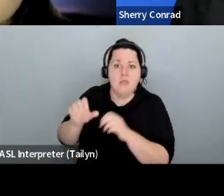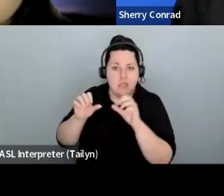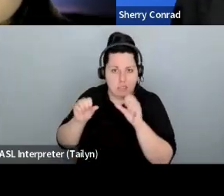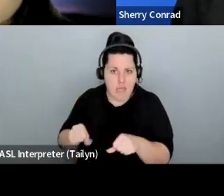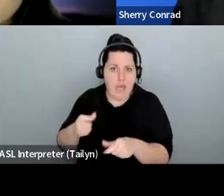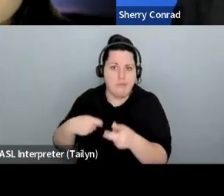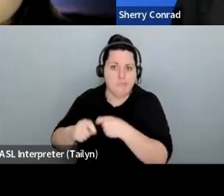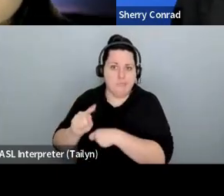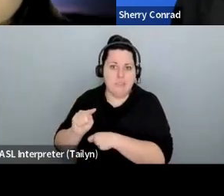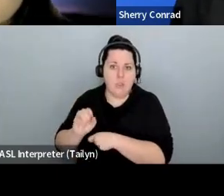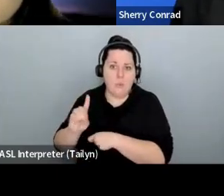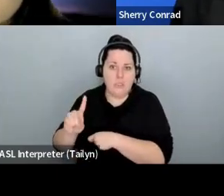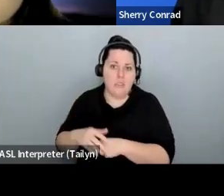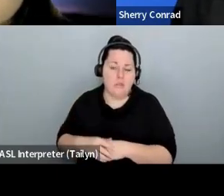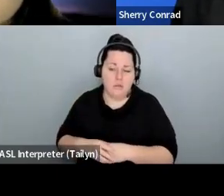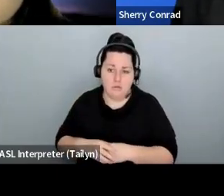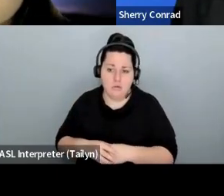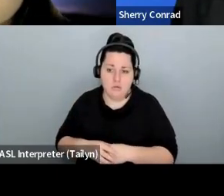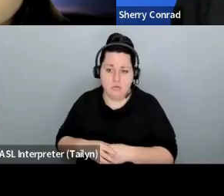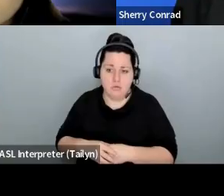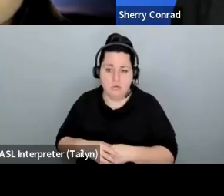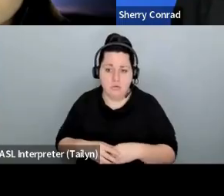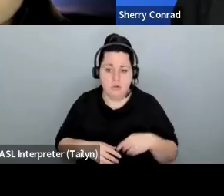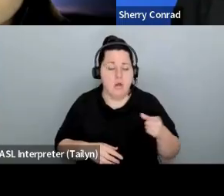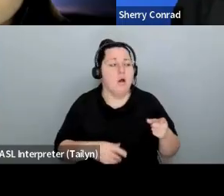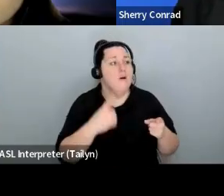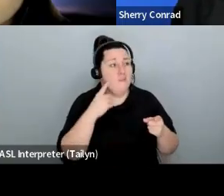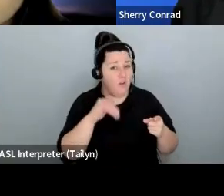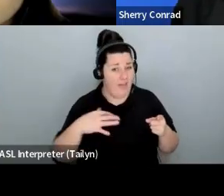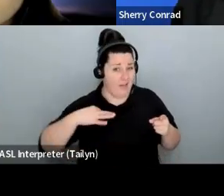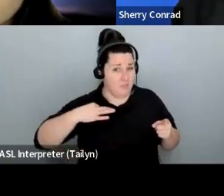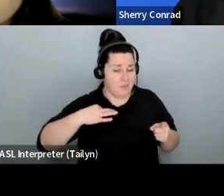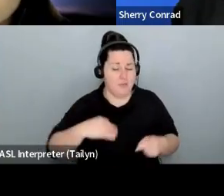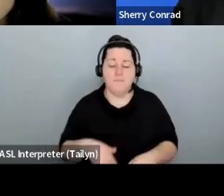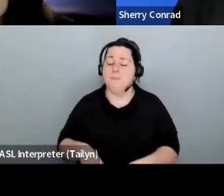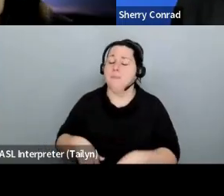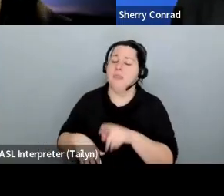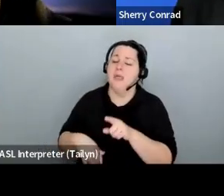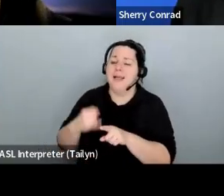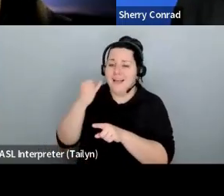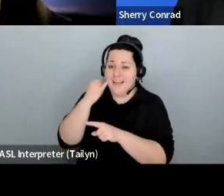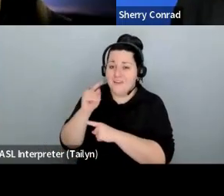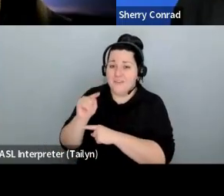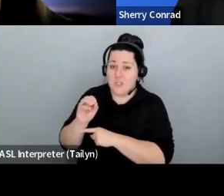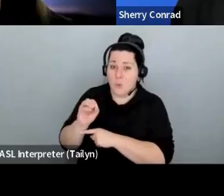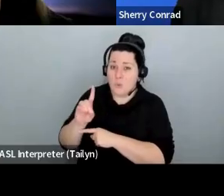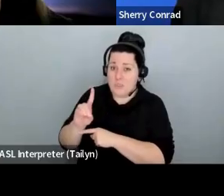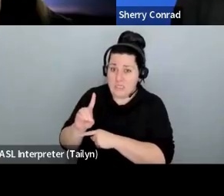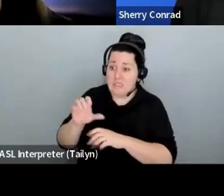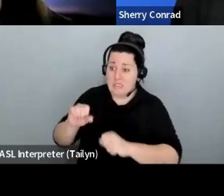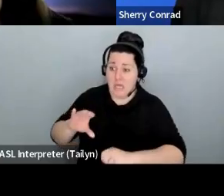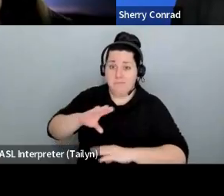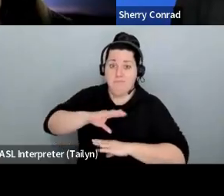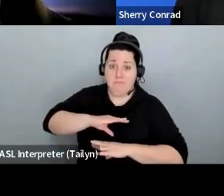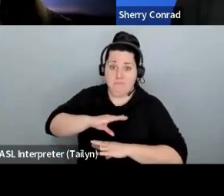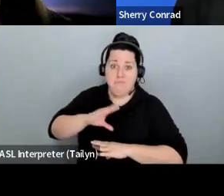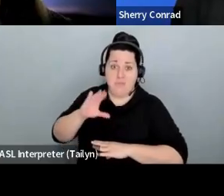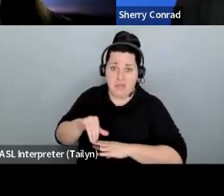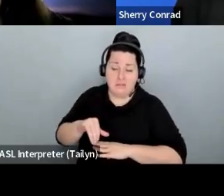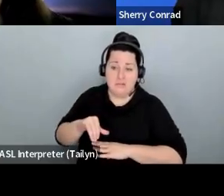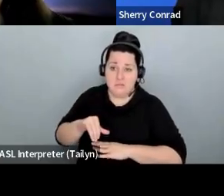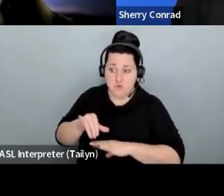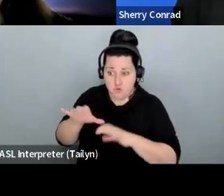to meet the DHH eligibility. If the TOD can fulfill